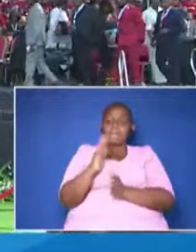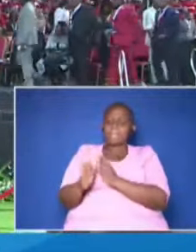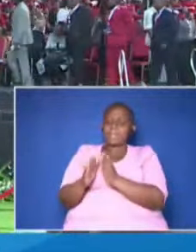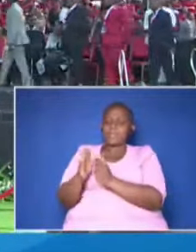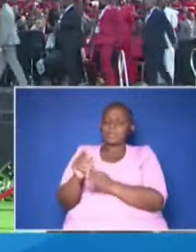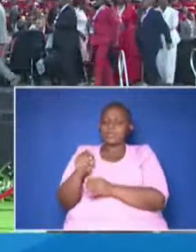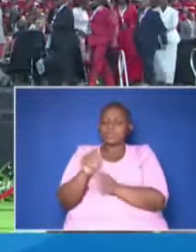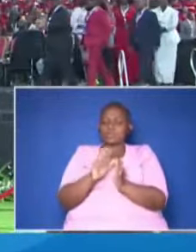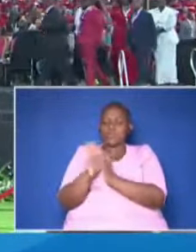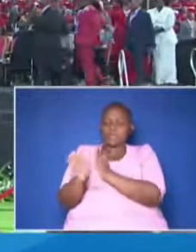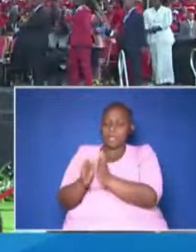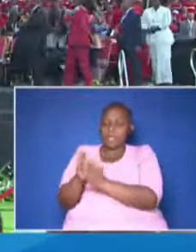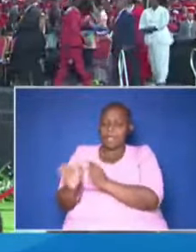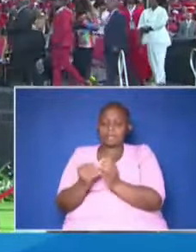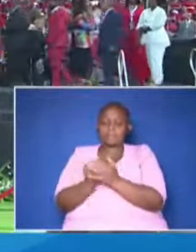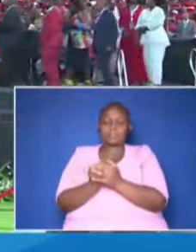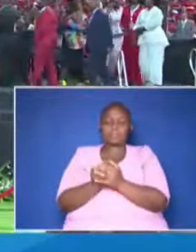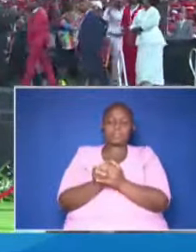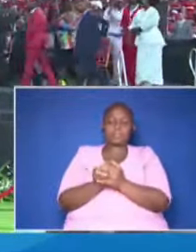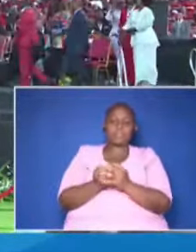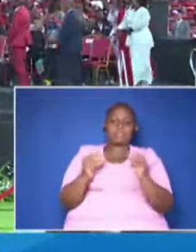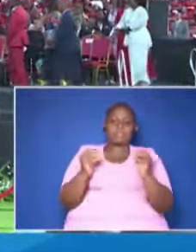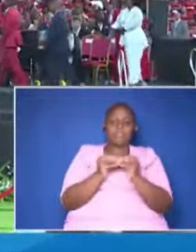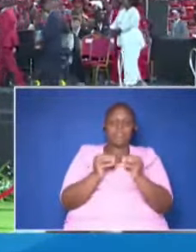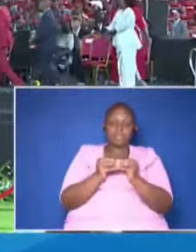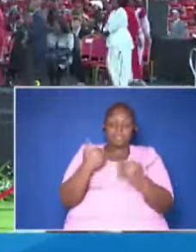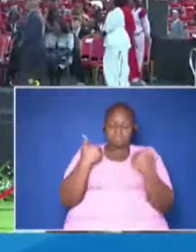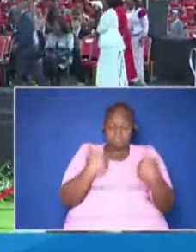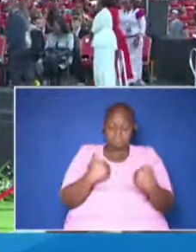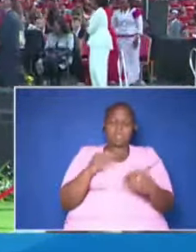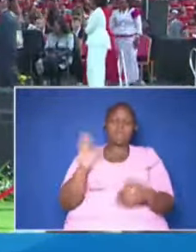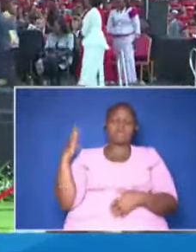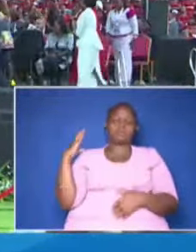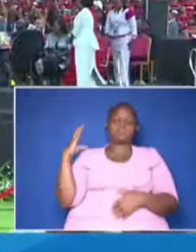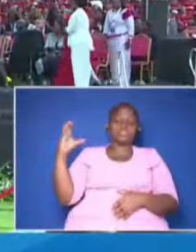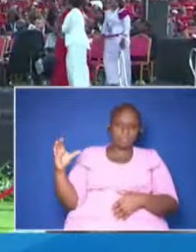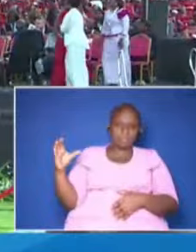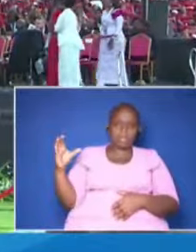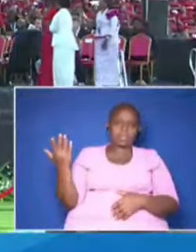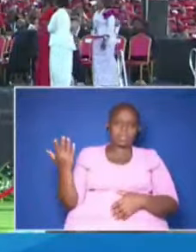Crusade I was the the chairman of the steering